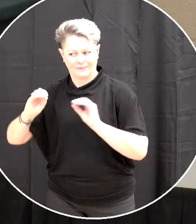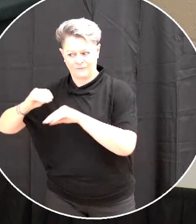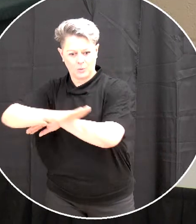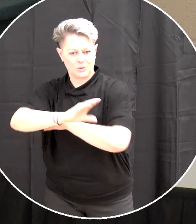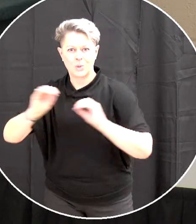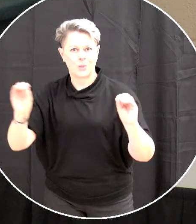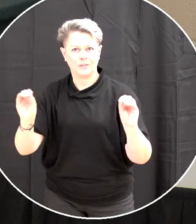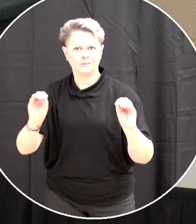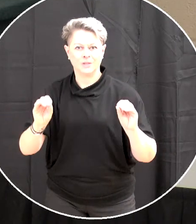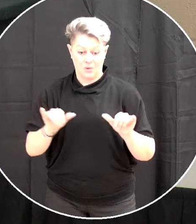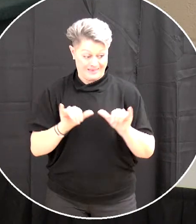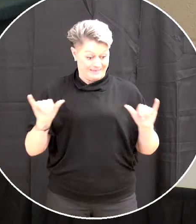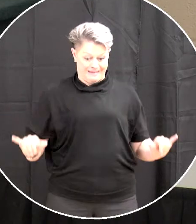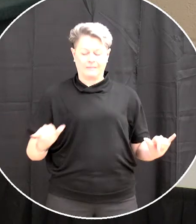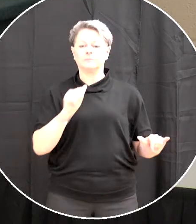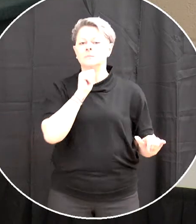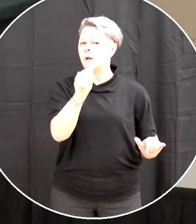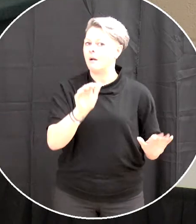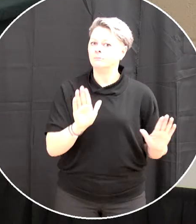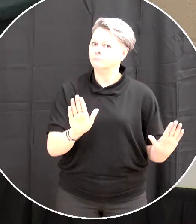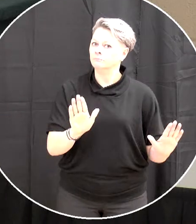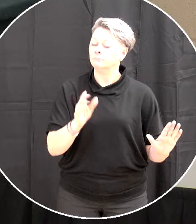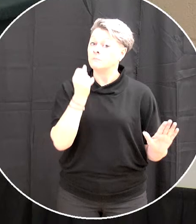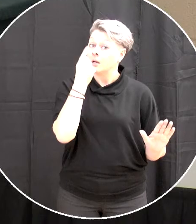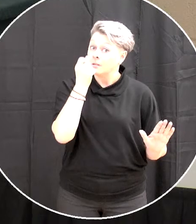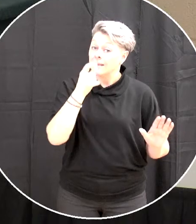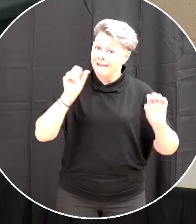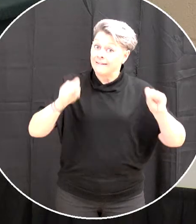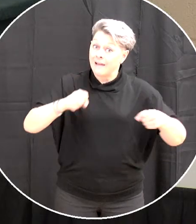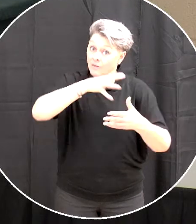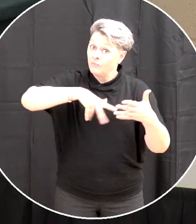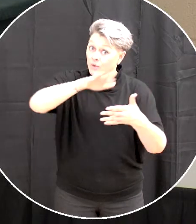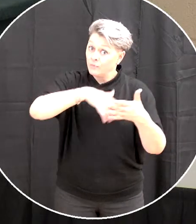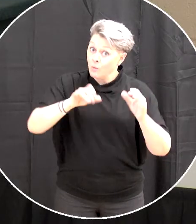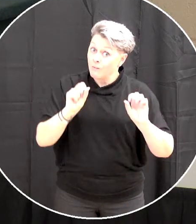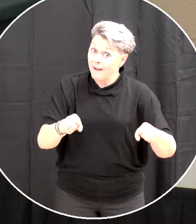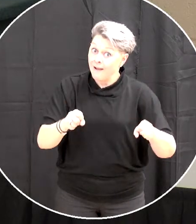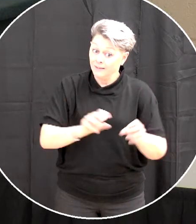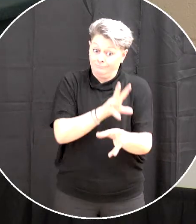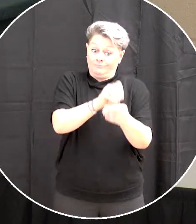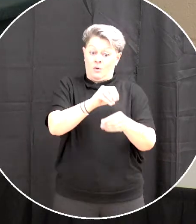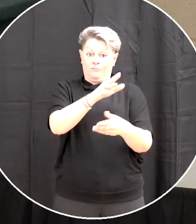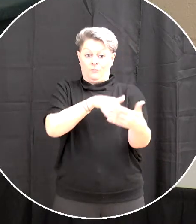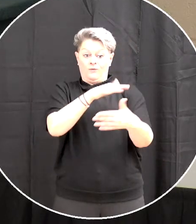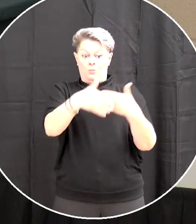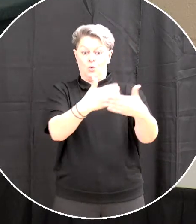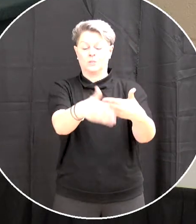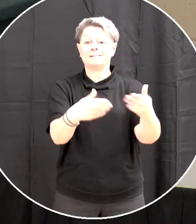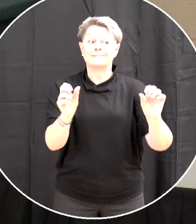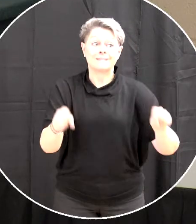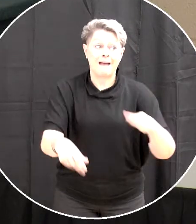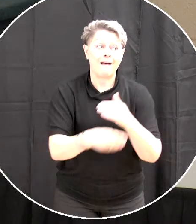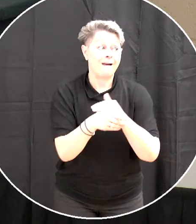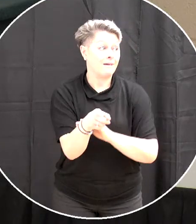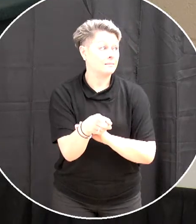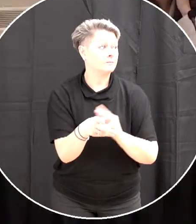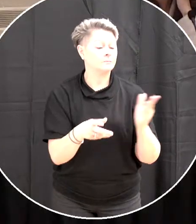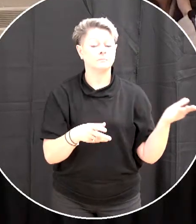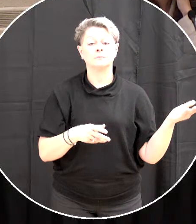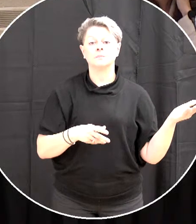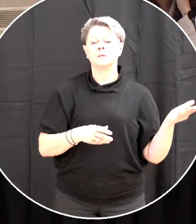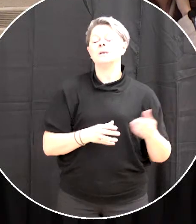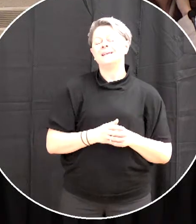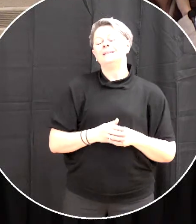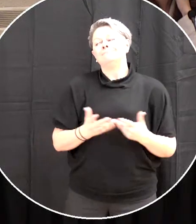So they're not the same historically. Now, but we can review that as part of this review process to the executive. Yeah, and I think given where we've just